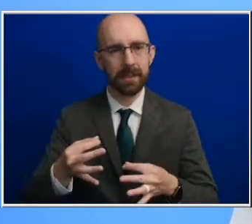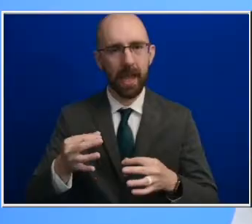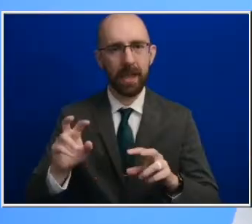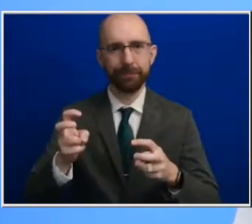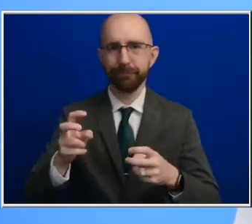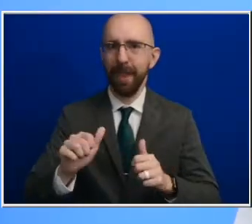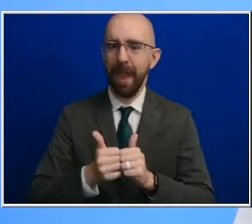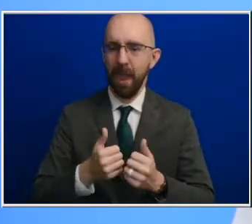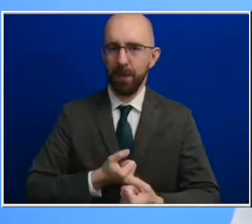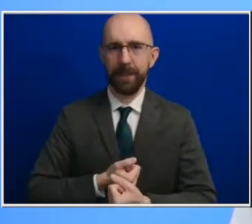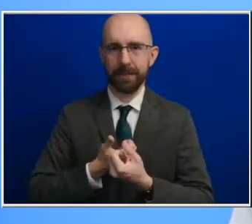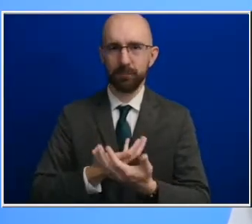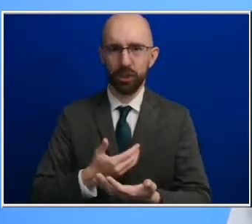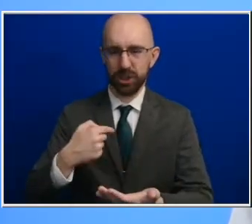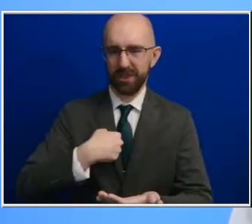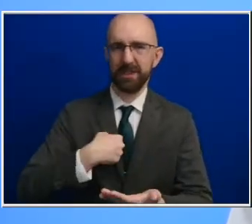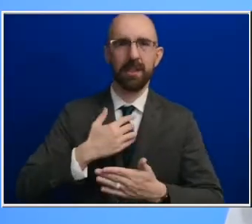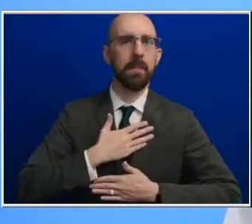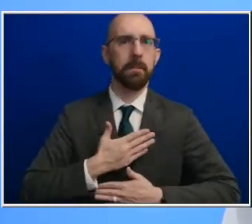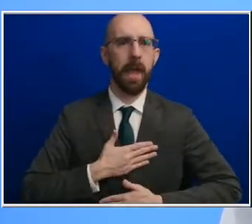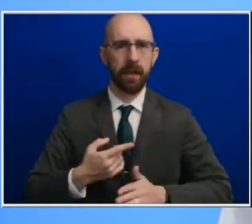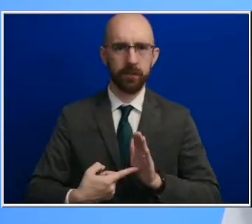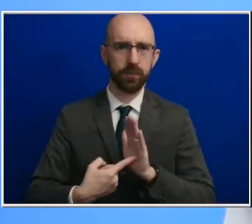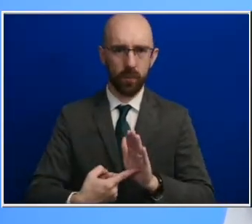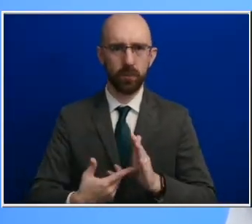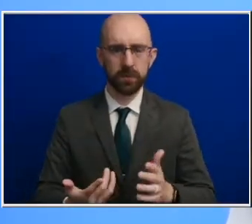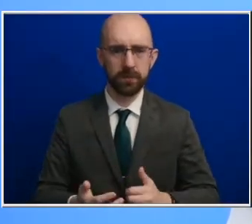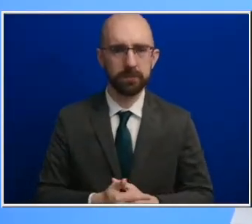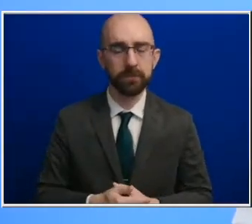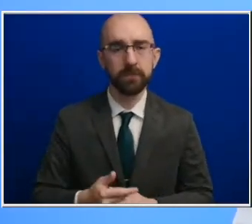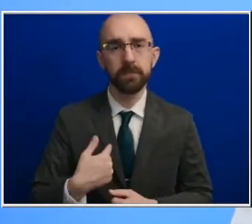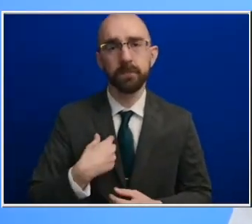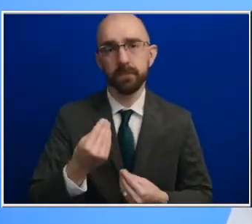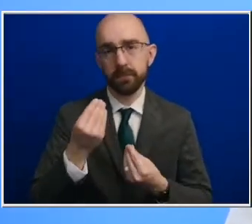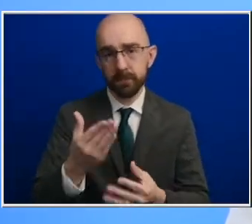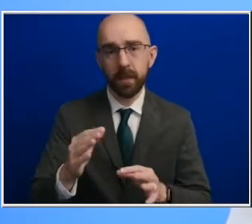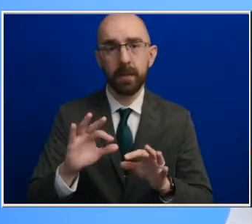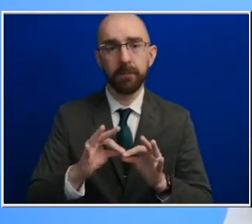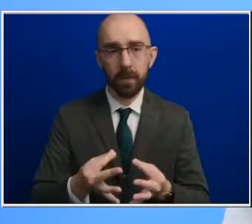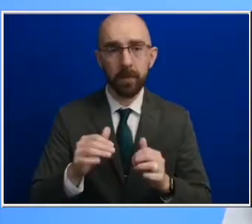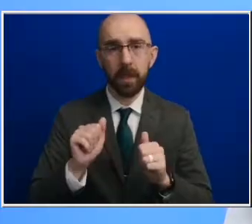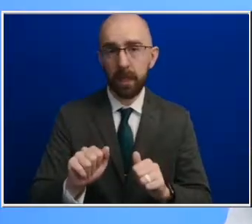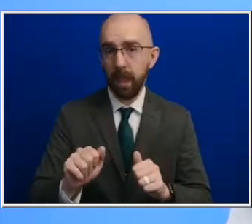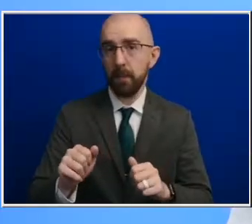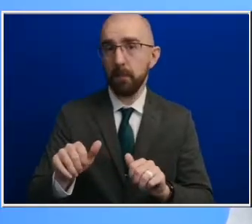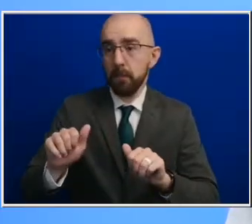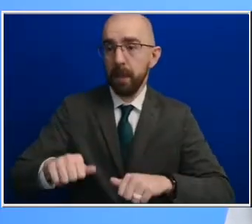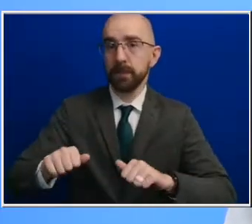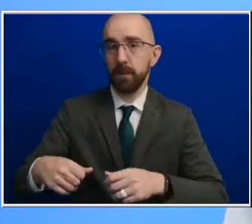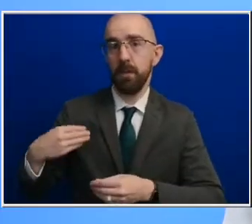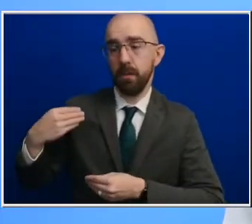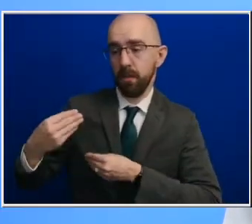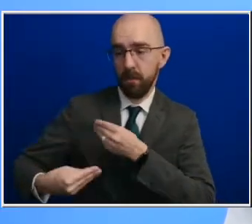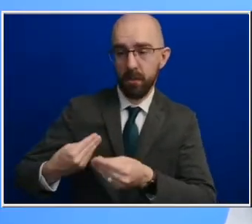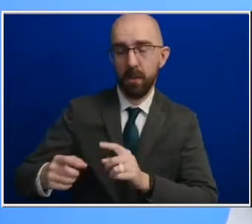I tell families that, you know, you can have this run in families, but the expression of it